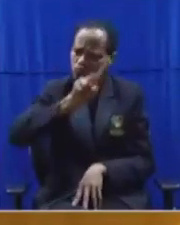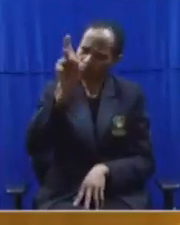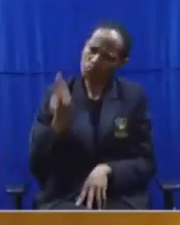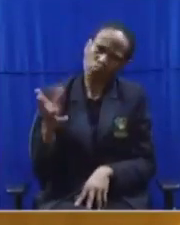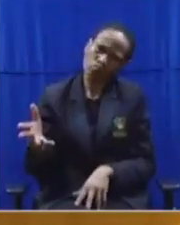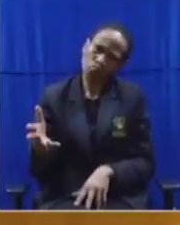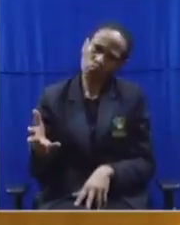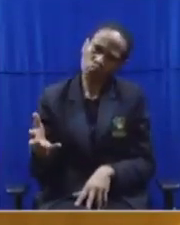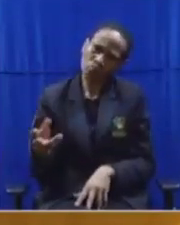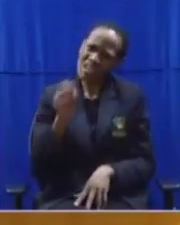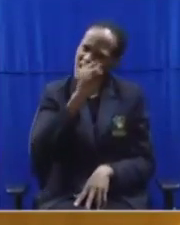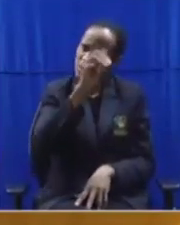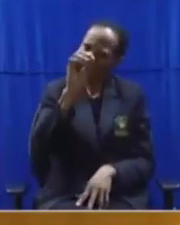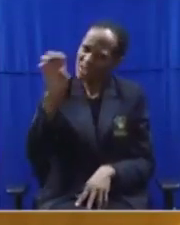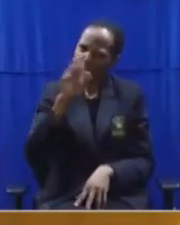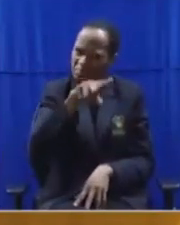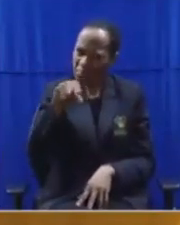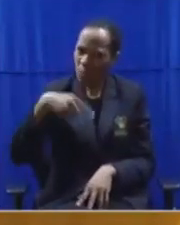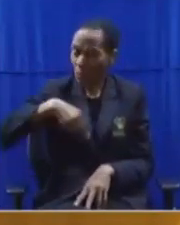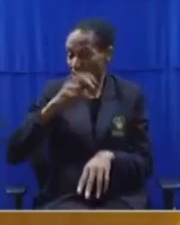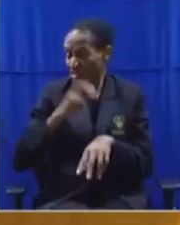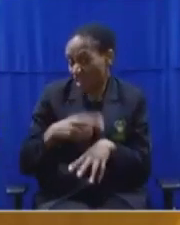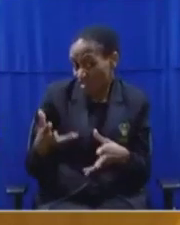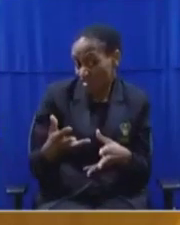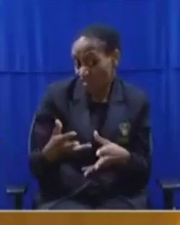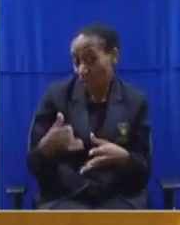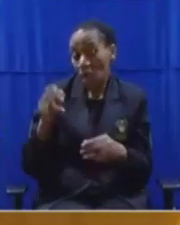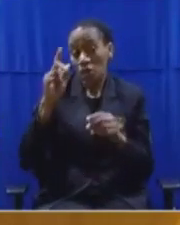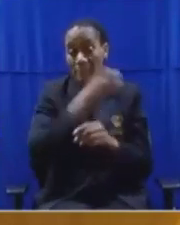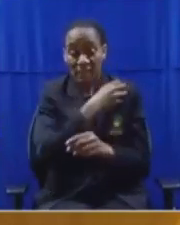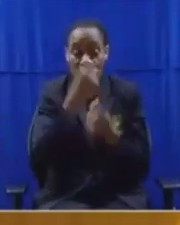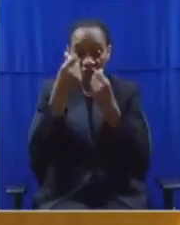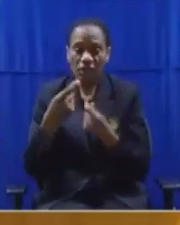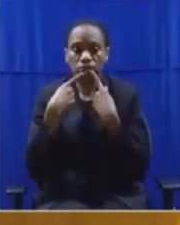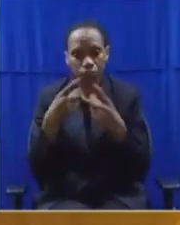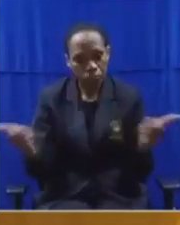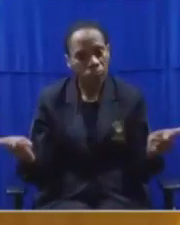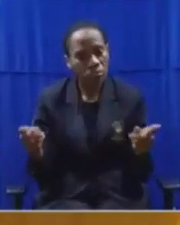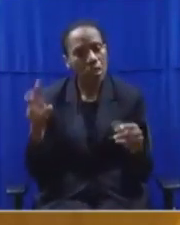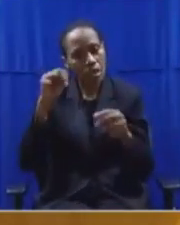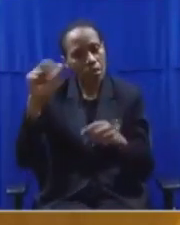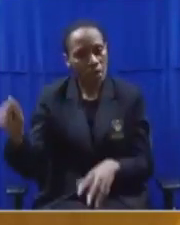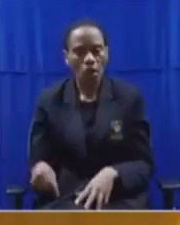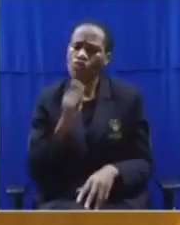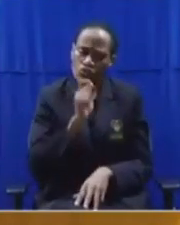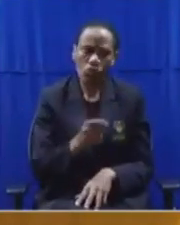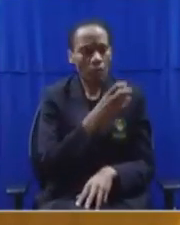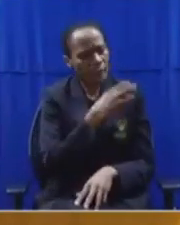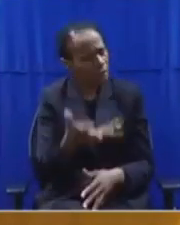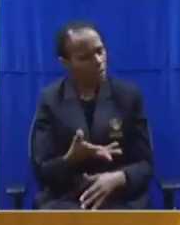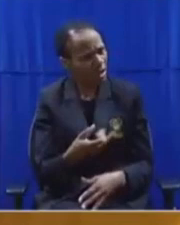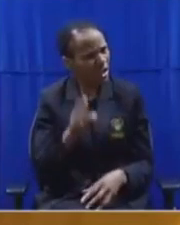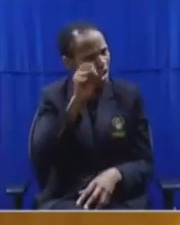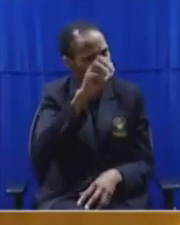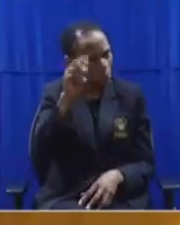do we still need these enterprises? Mboweni asked the National Assembly. Indeed, Minister, do we still need these